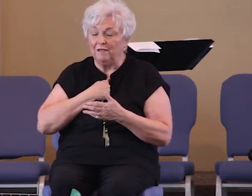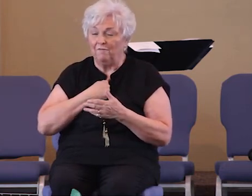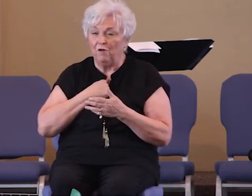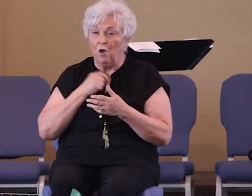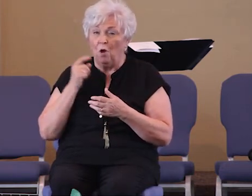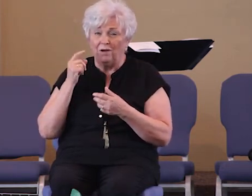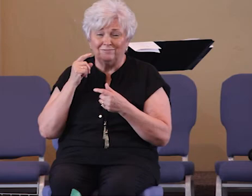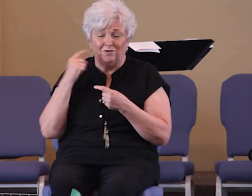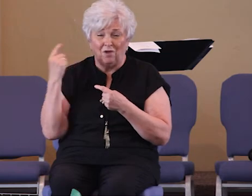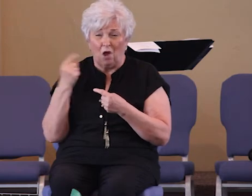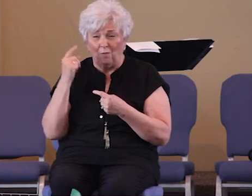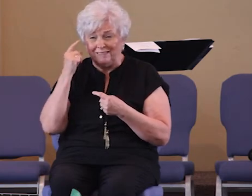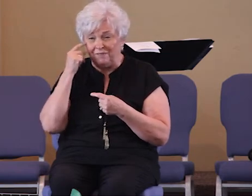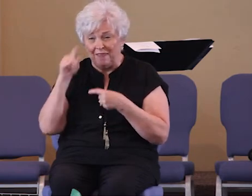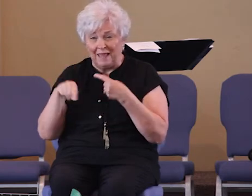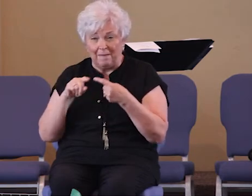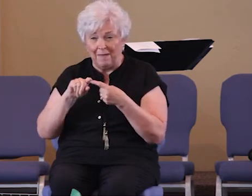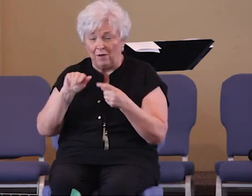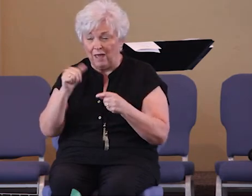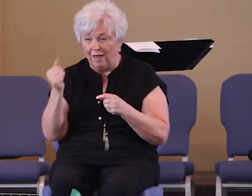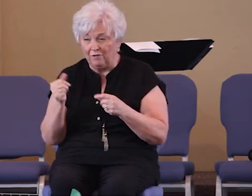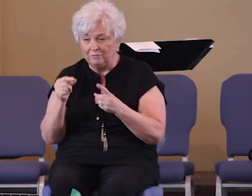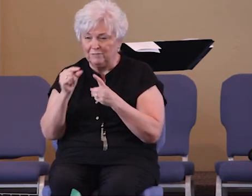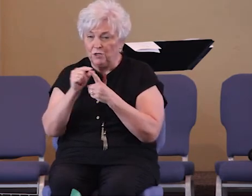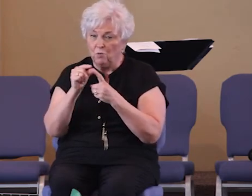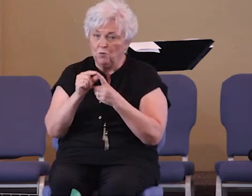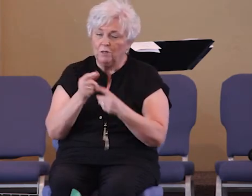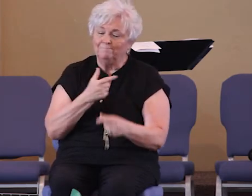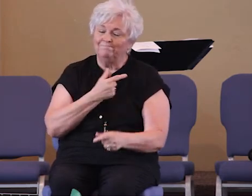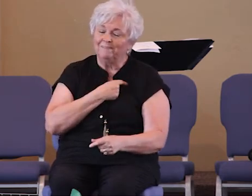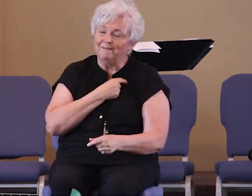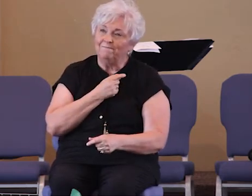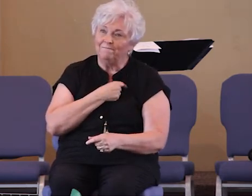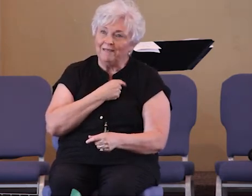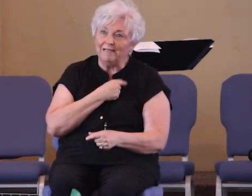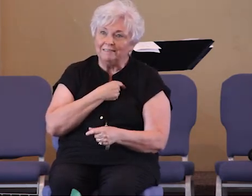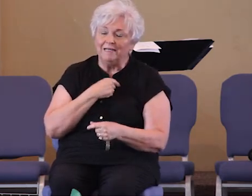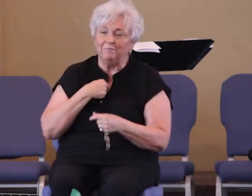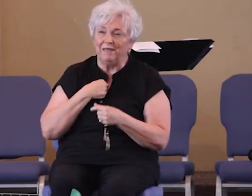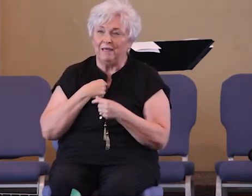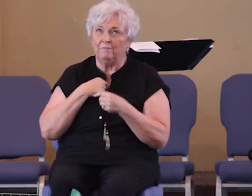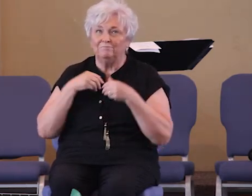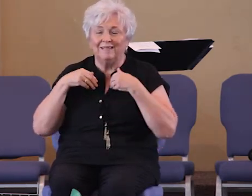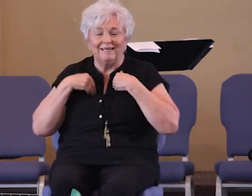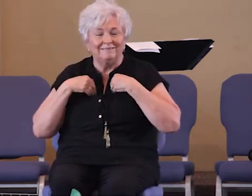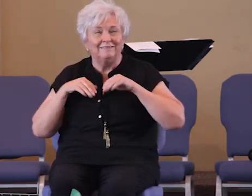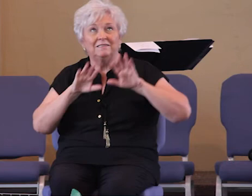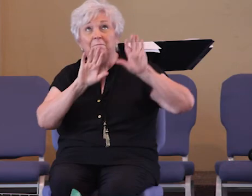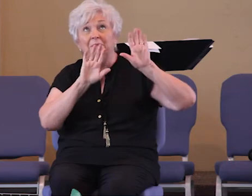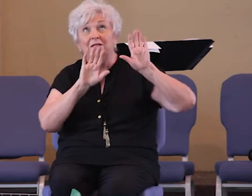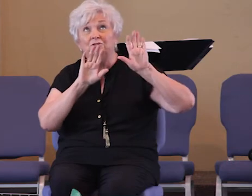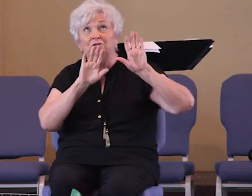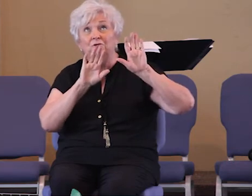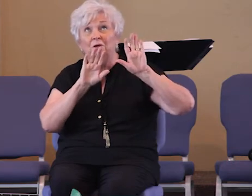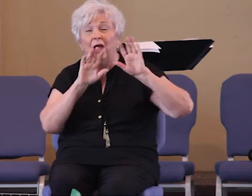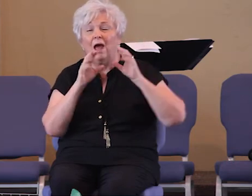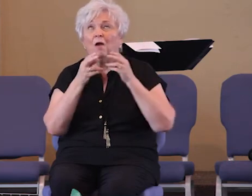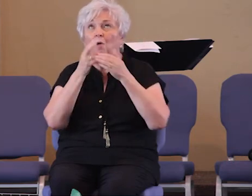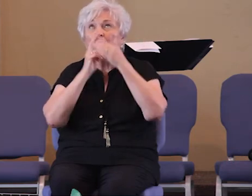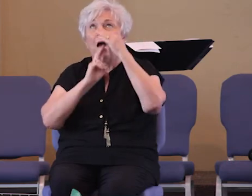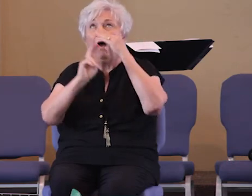about others. God, your word is convicting me. God, I commit that to you. I submit to you. Lord, I want to honor you.